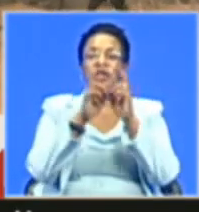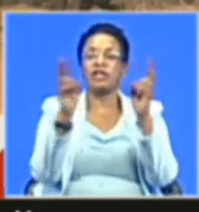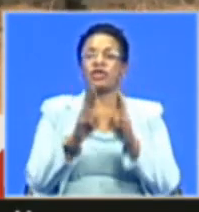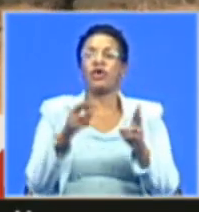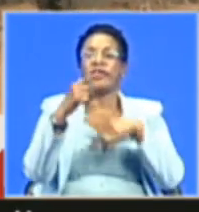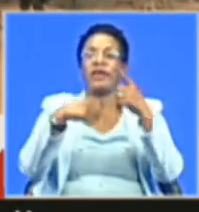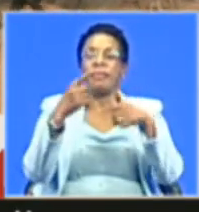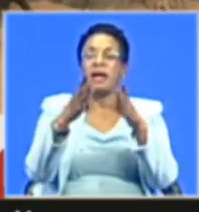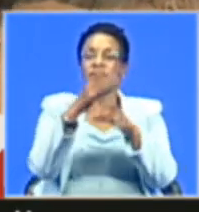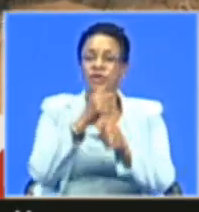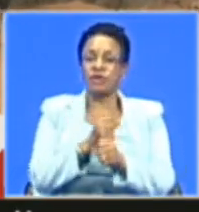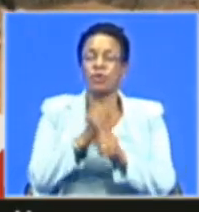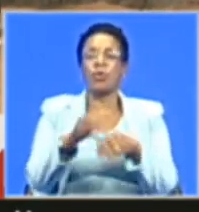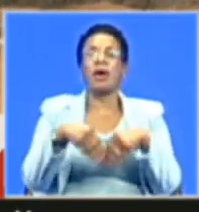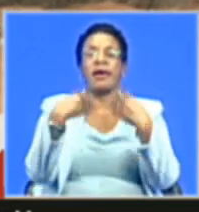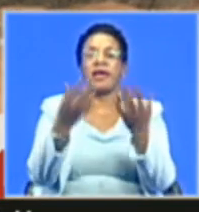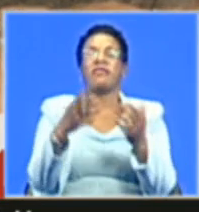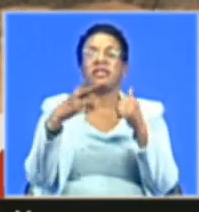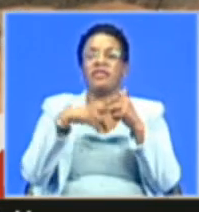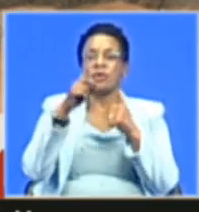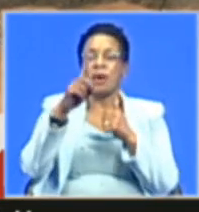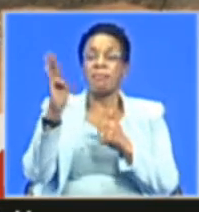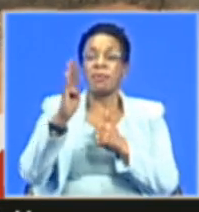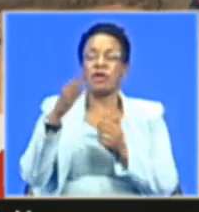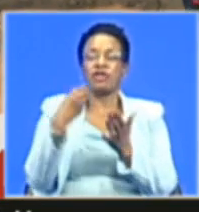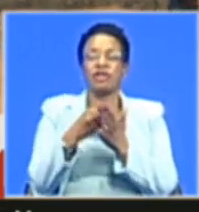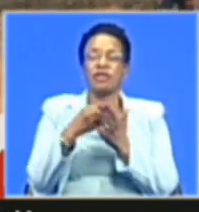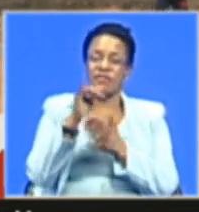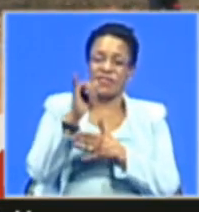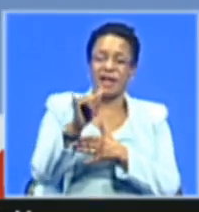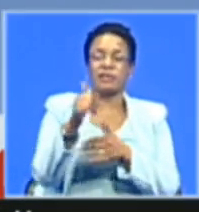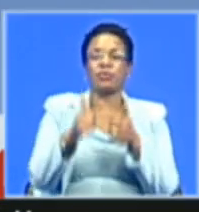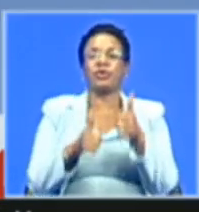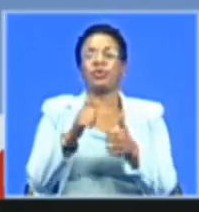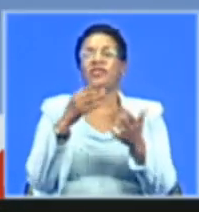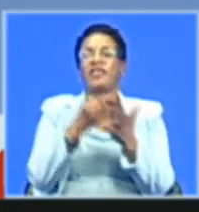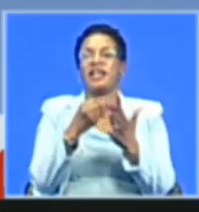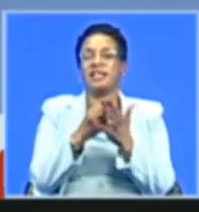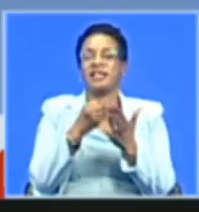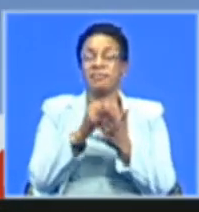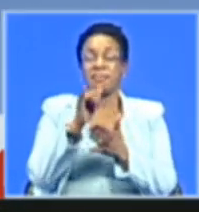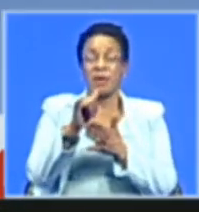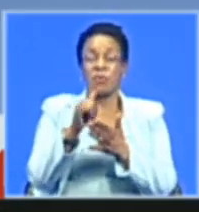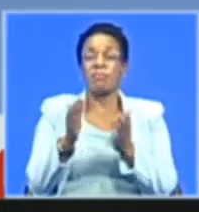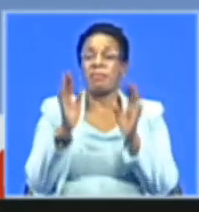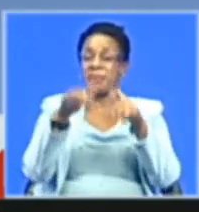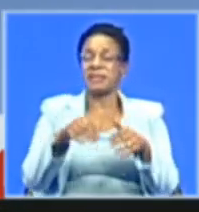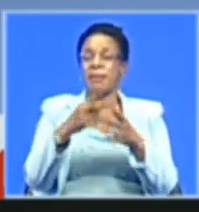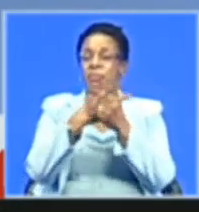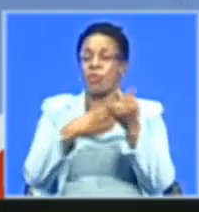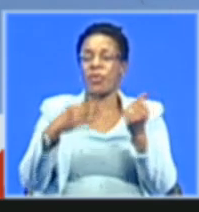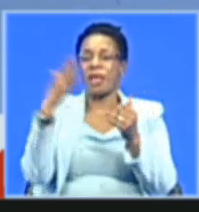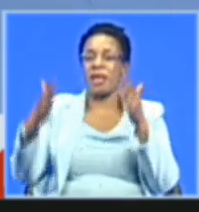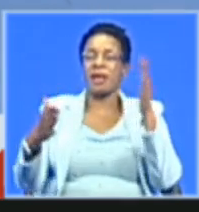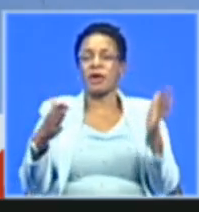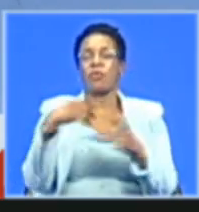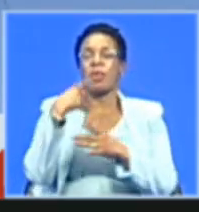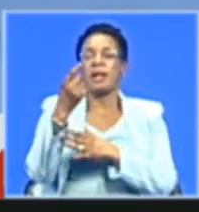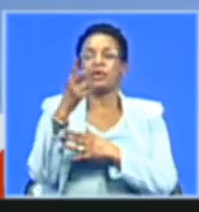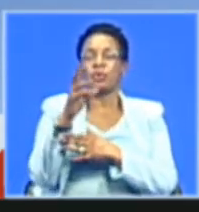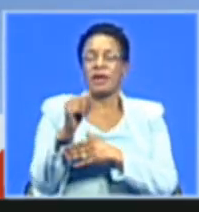Association, will provide 71 billion shillings of that amount, which will finance the converters that will be placed at both ends of the